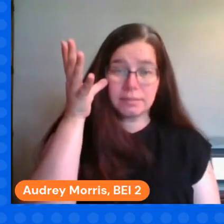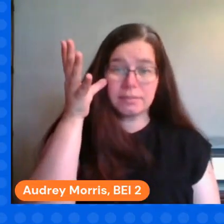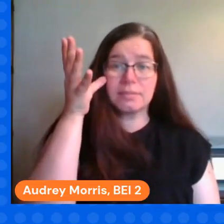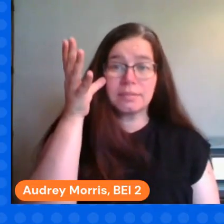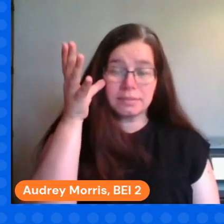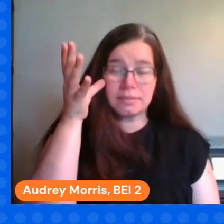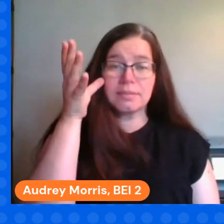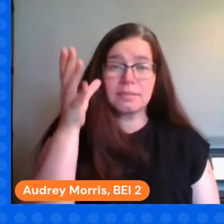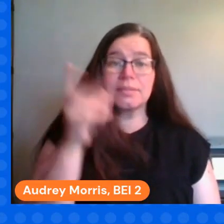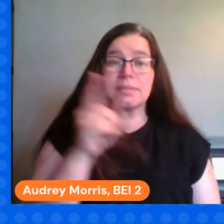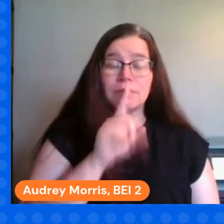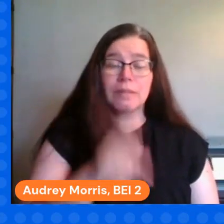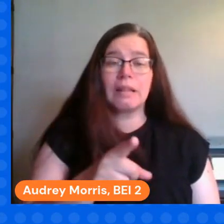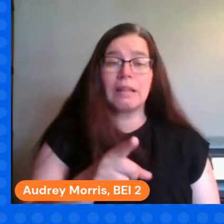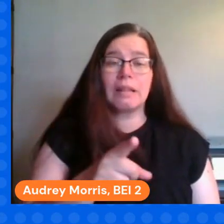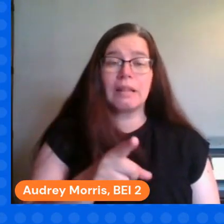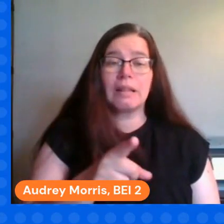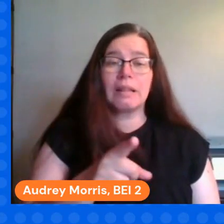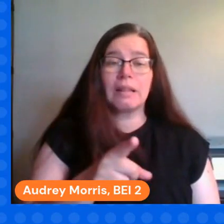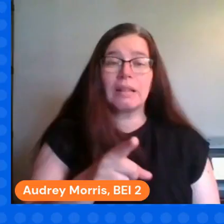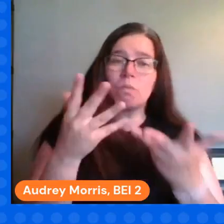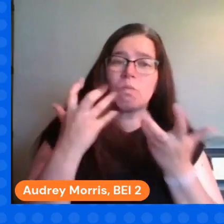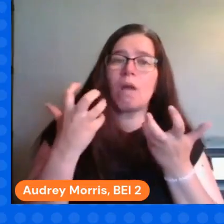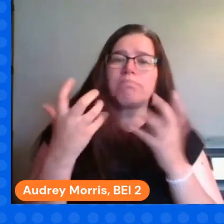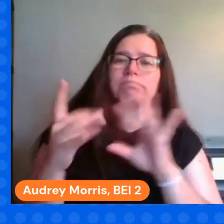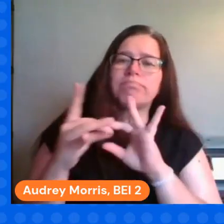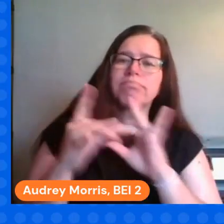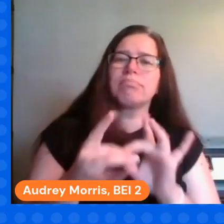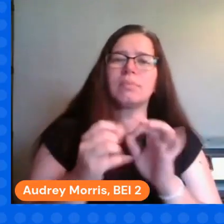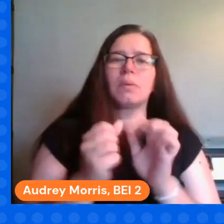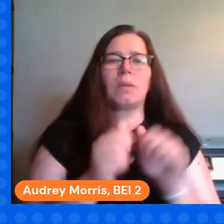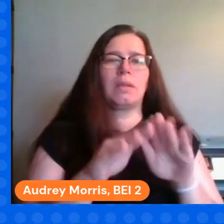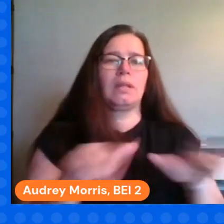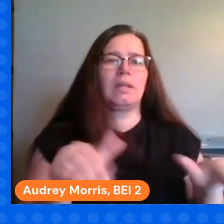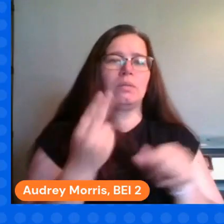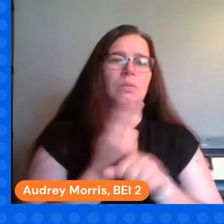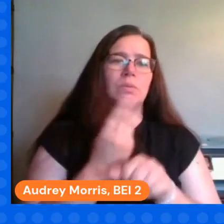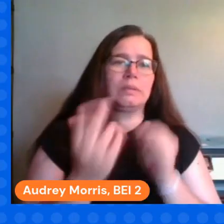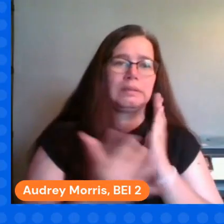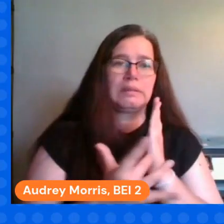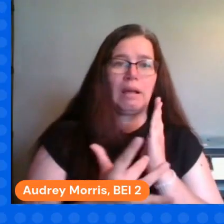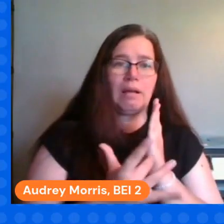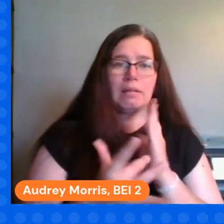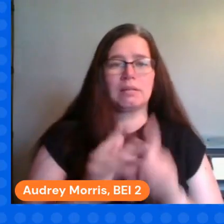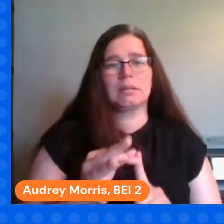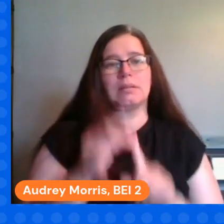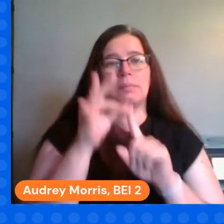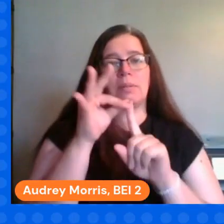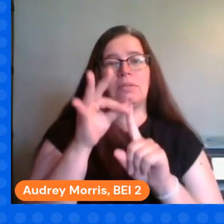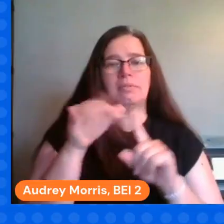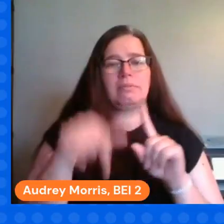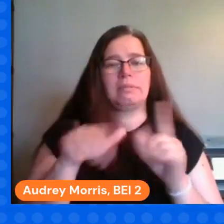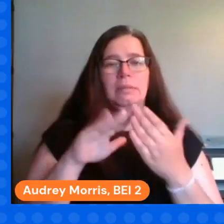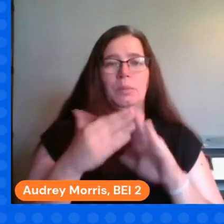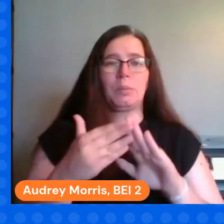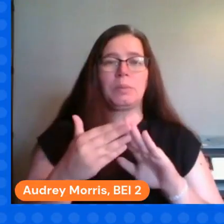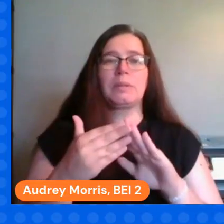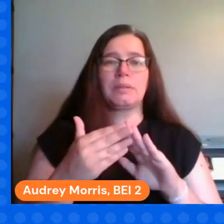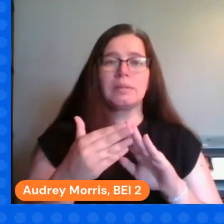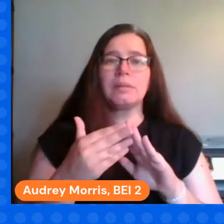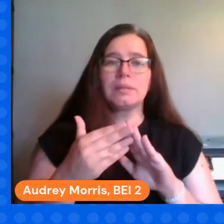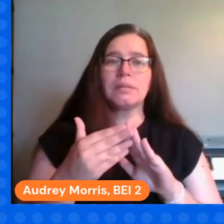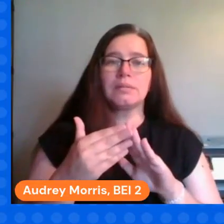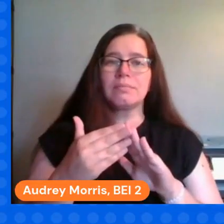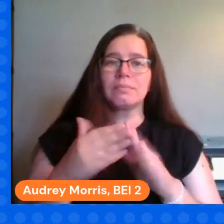really want to connect with their kids over technology, especially in this community where it's basically all of these families are